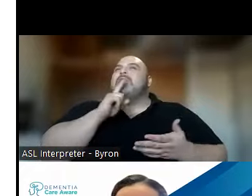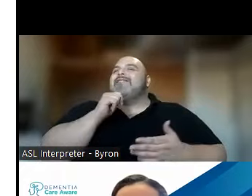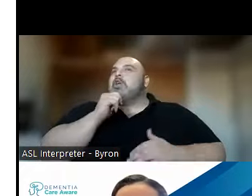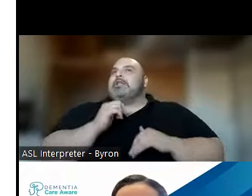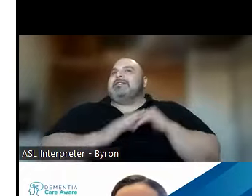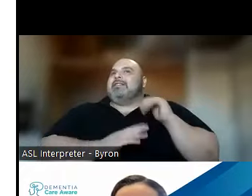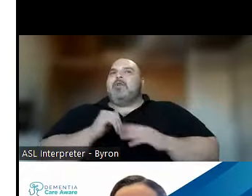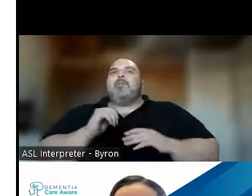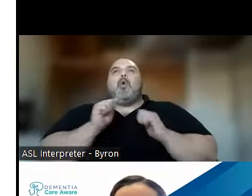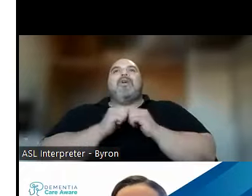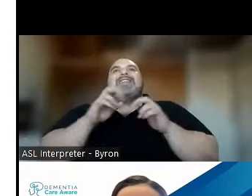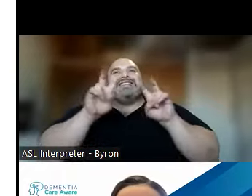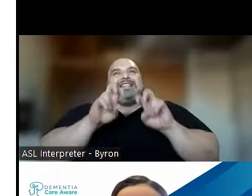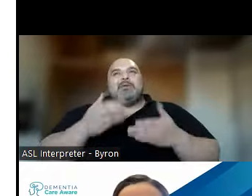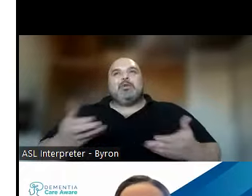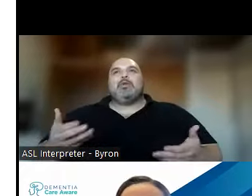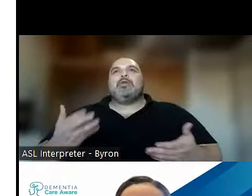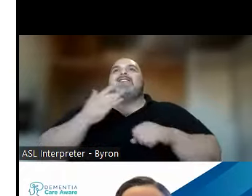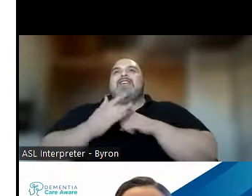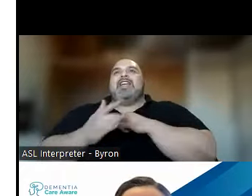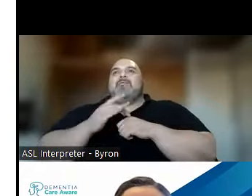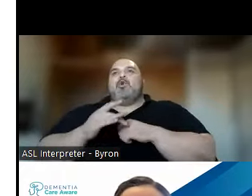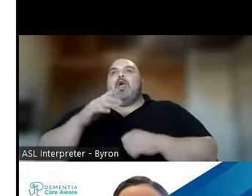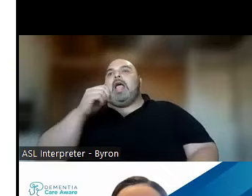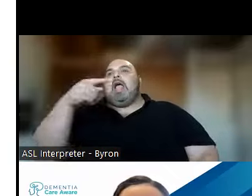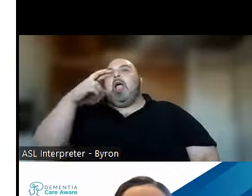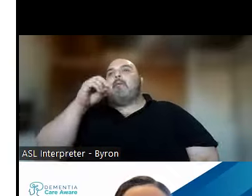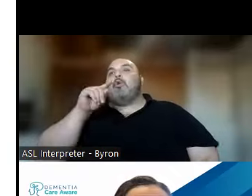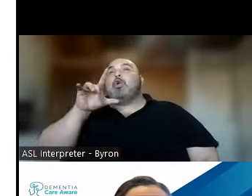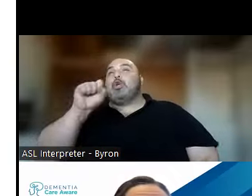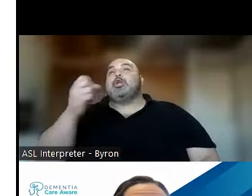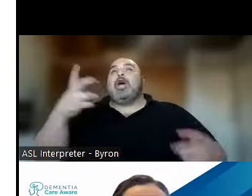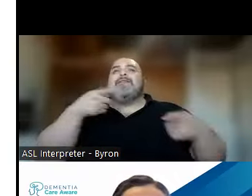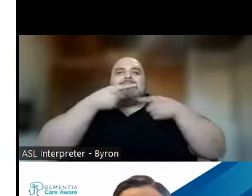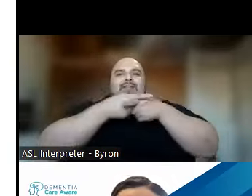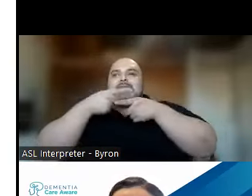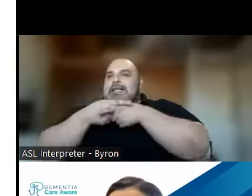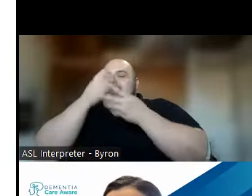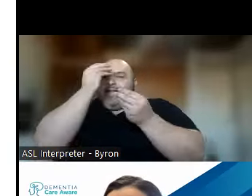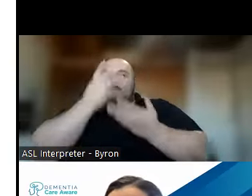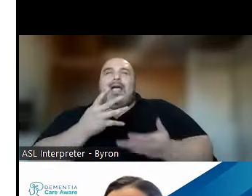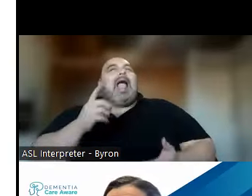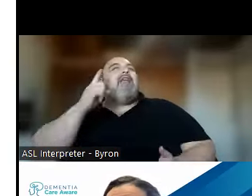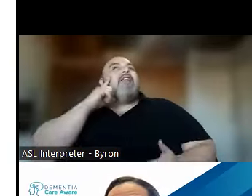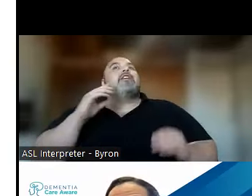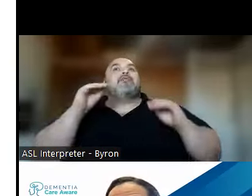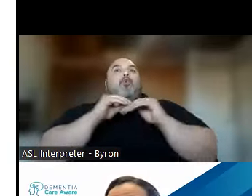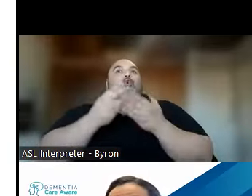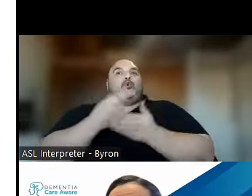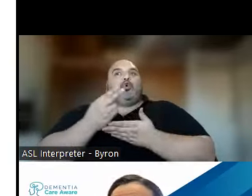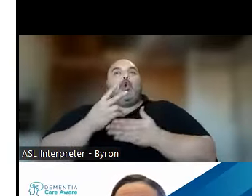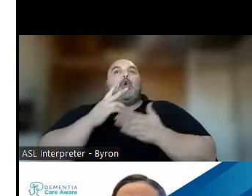are available and the protocols. And there's a lot of conflicting information. I think this gets even more true when we're talking